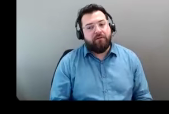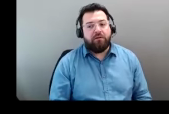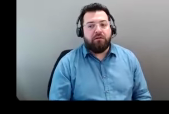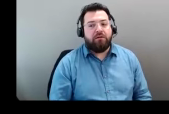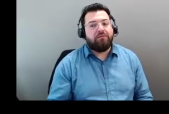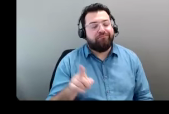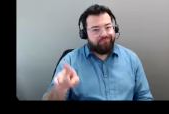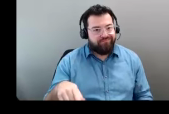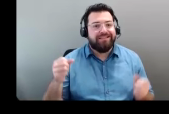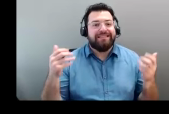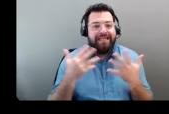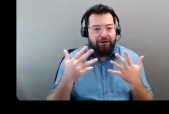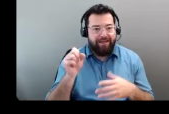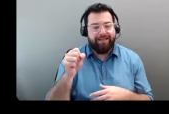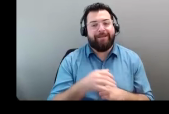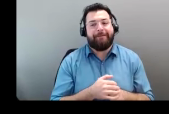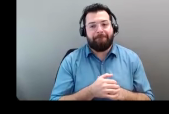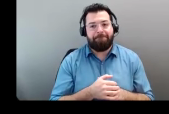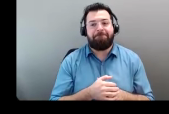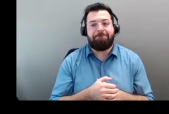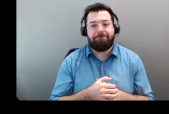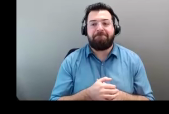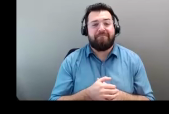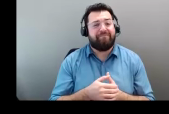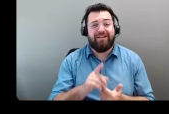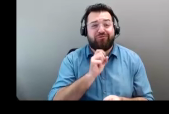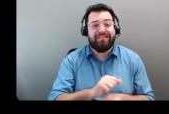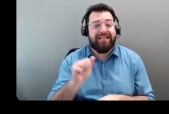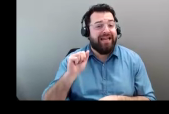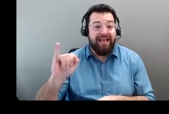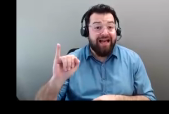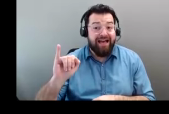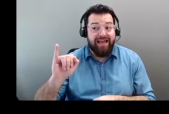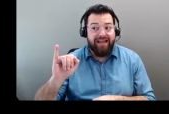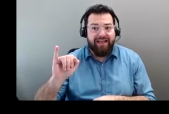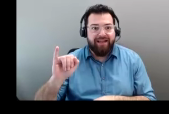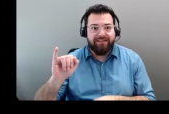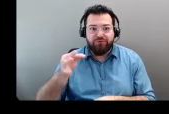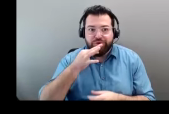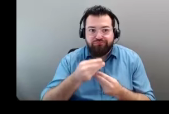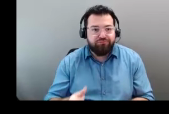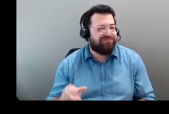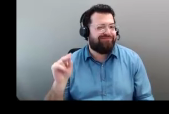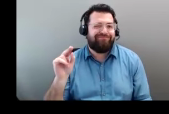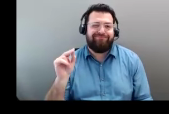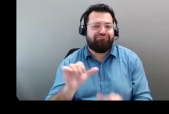It is scary, seeing that it's here to stay. It's not something that just came and left.